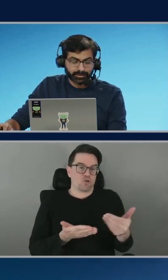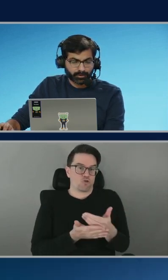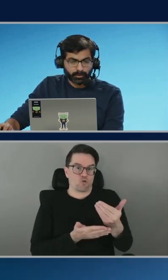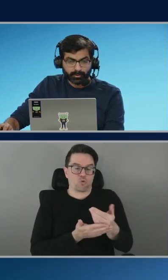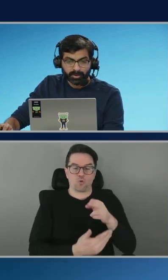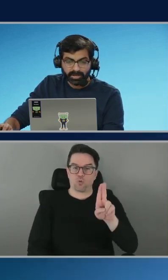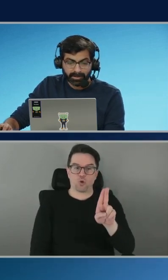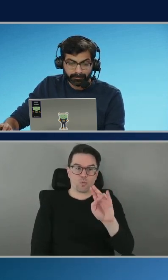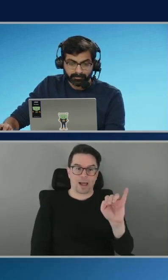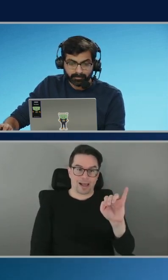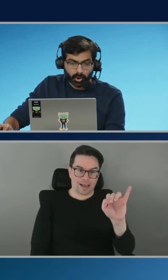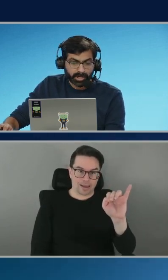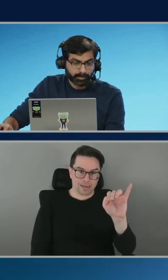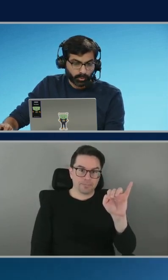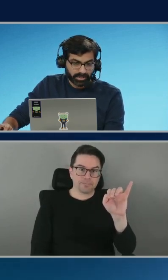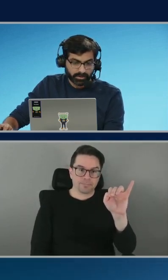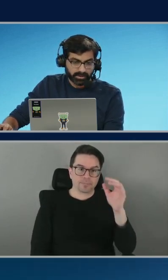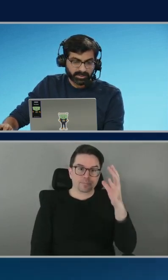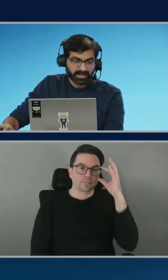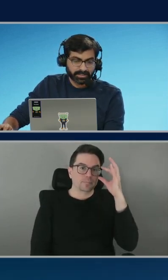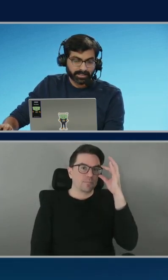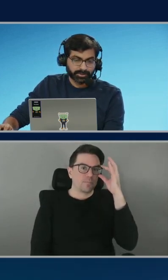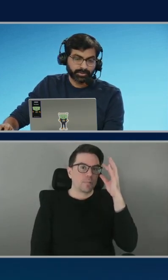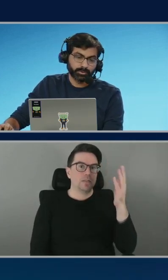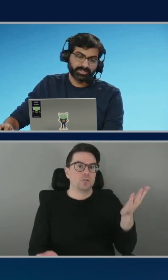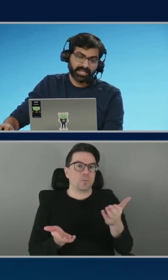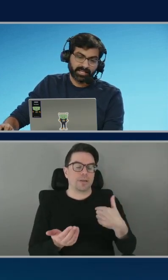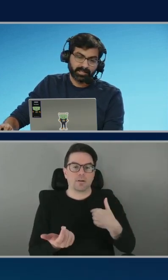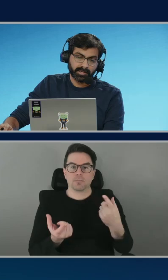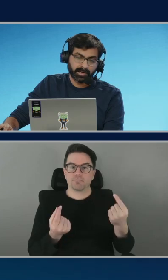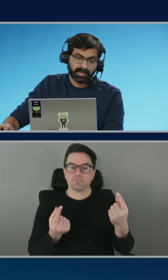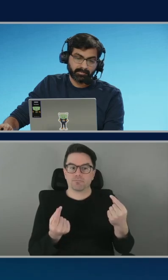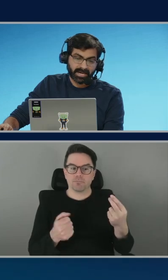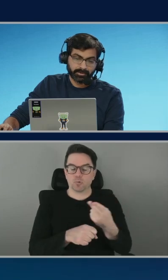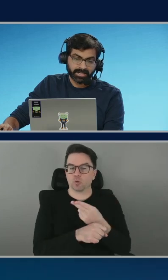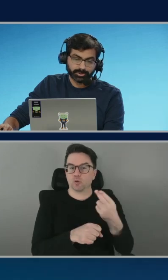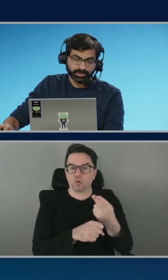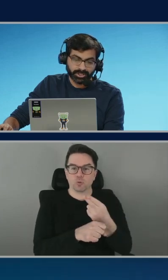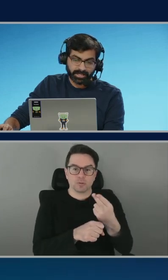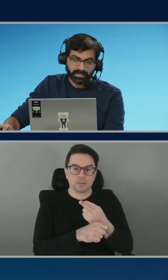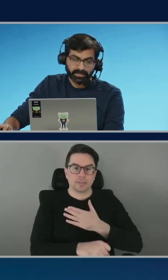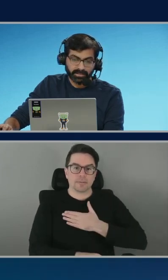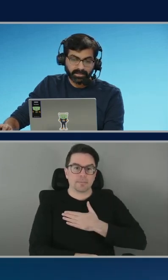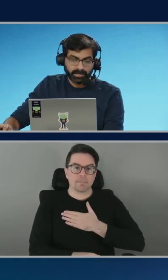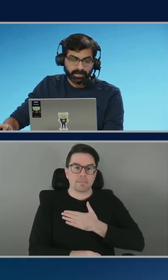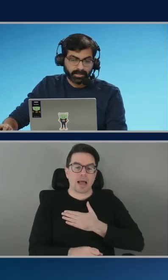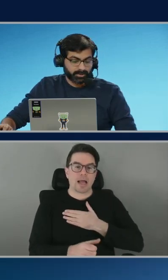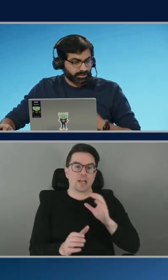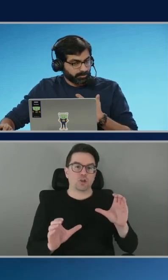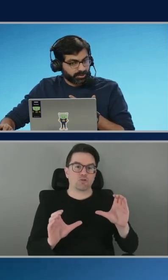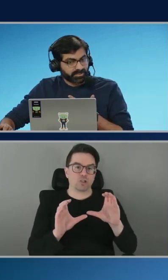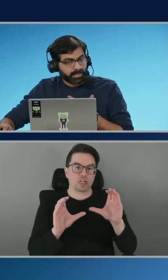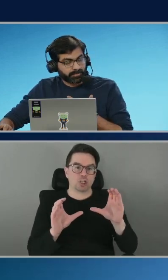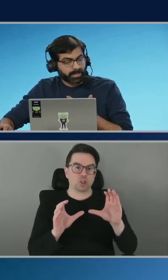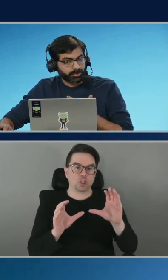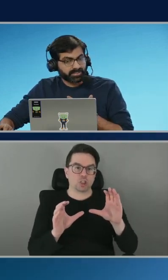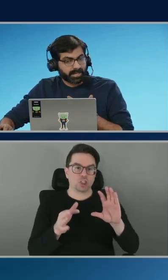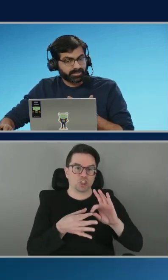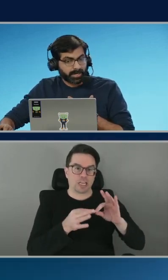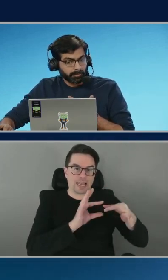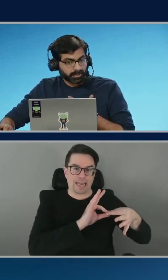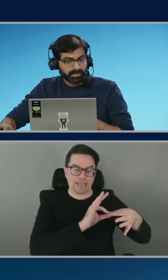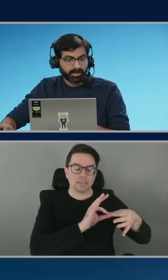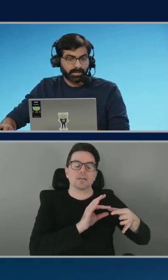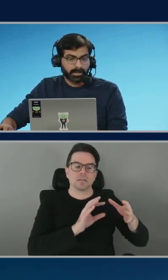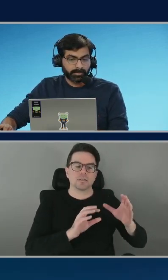and so all I'm doing here is basically just using my credential chain, which is a set of credentials that